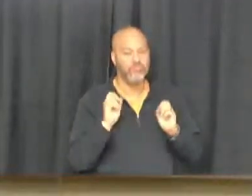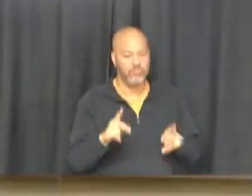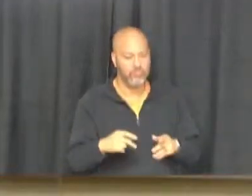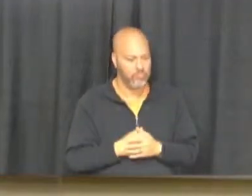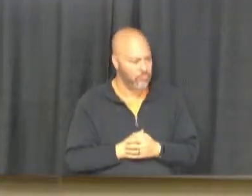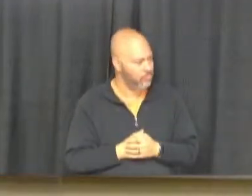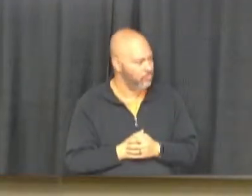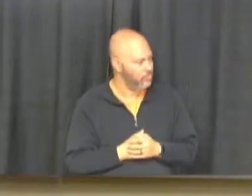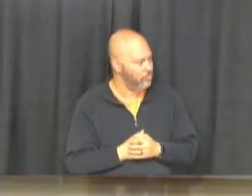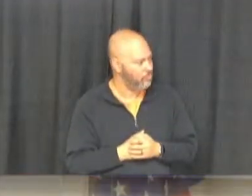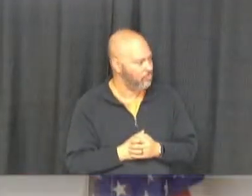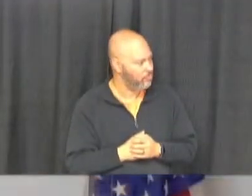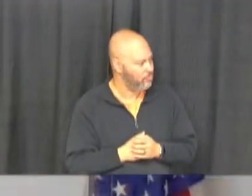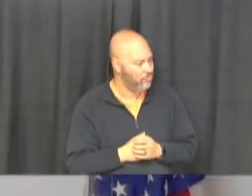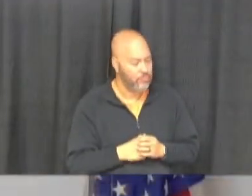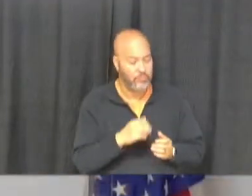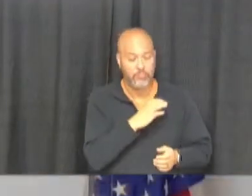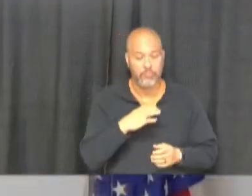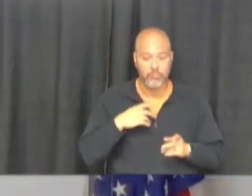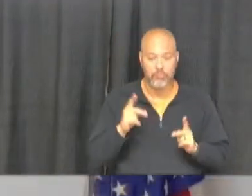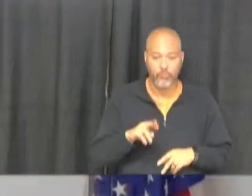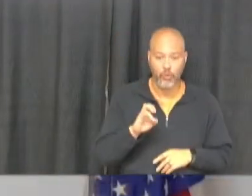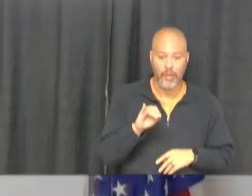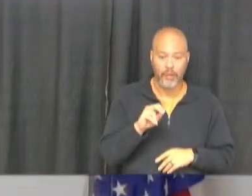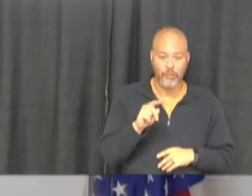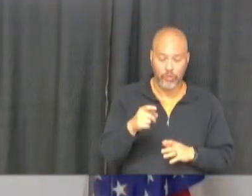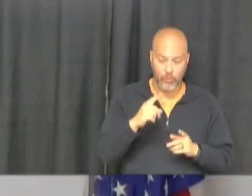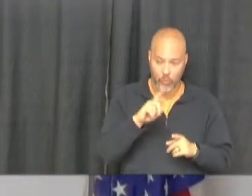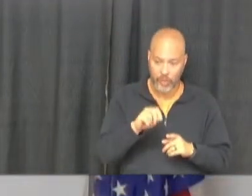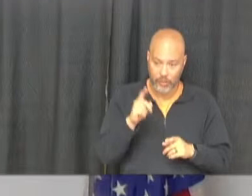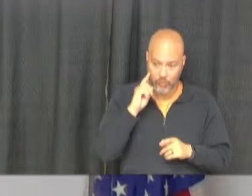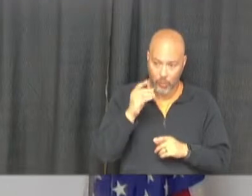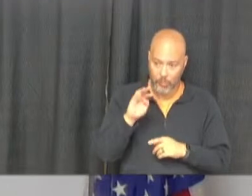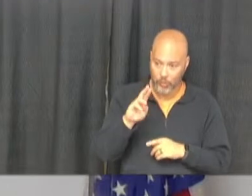you. Councilperson Reynolds, a question for Mr. Bittner.